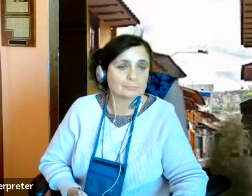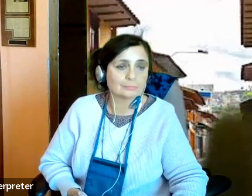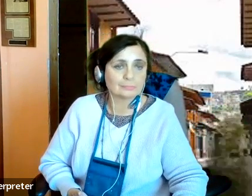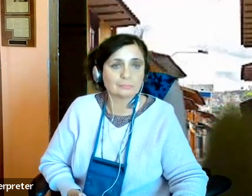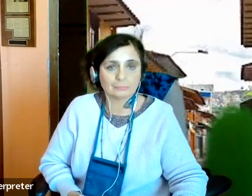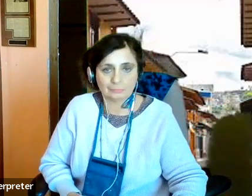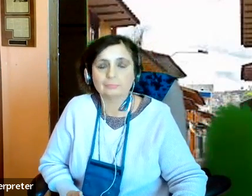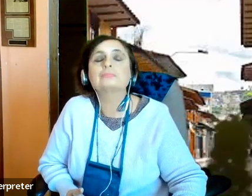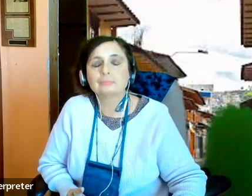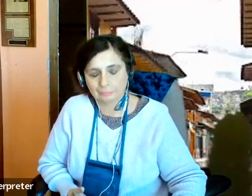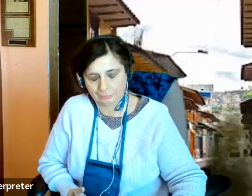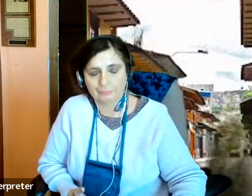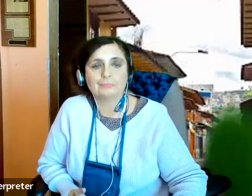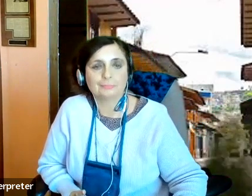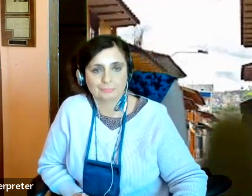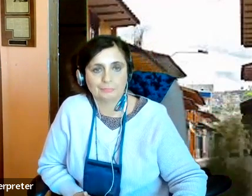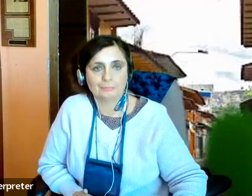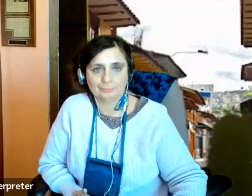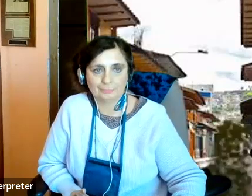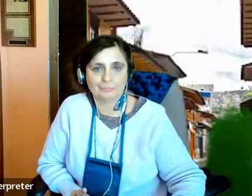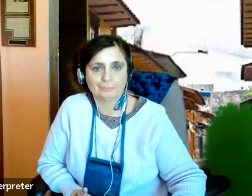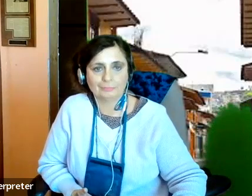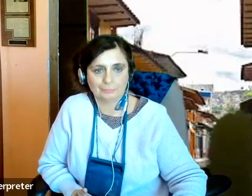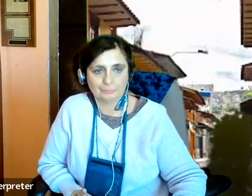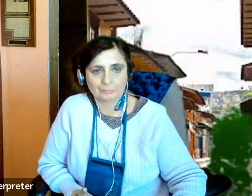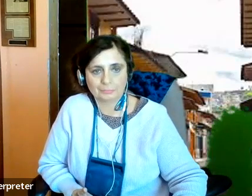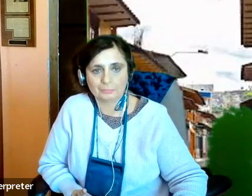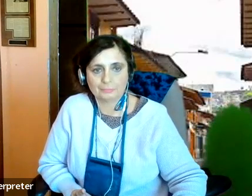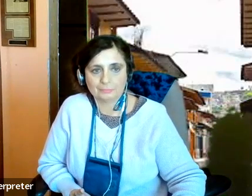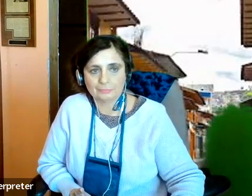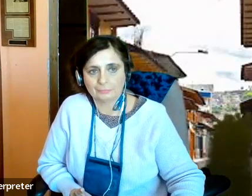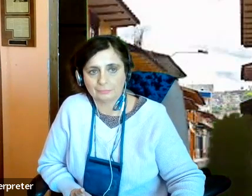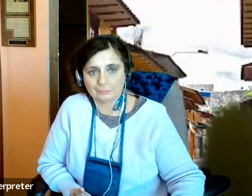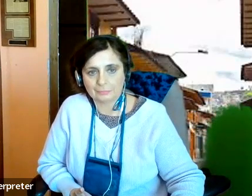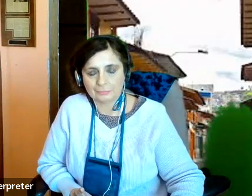click Spanish to English as the languages. It doesn't matter which order, it goes both ways.